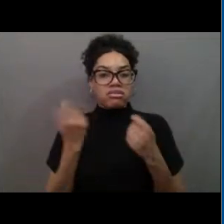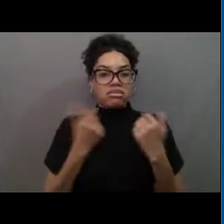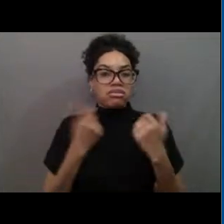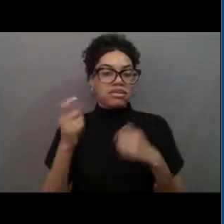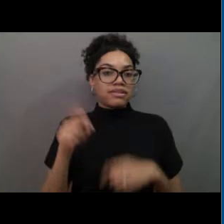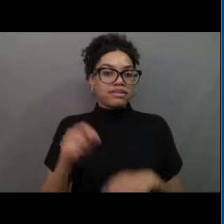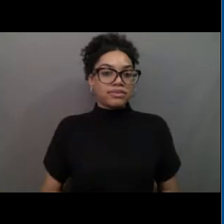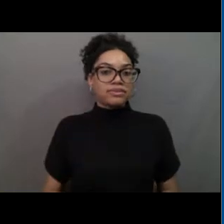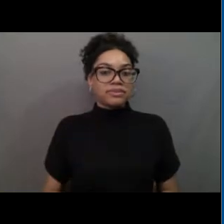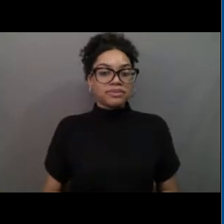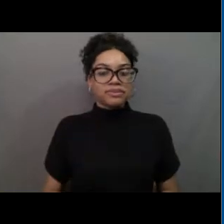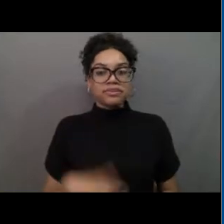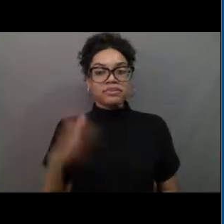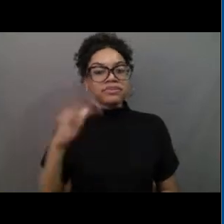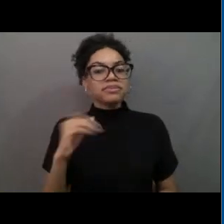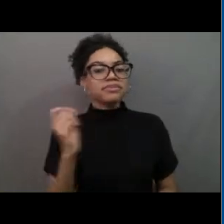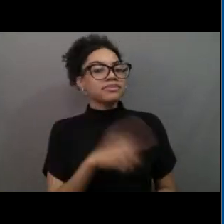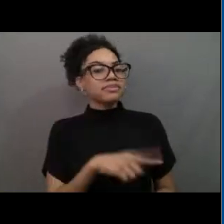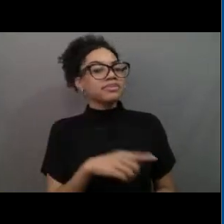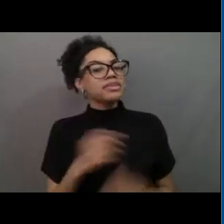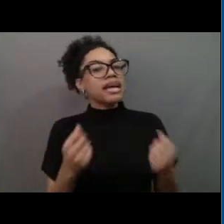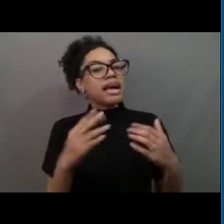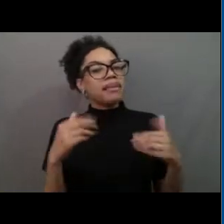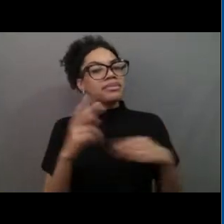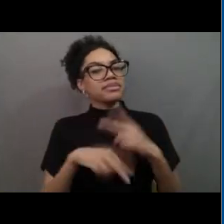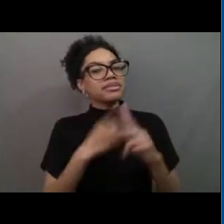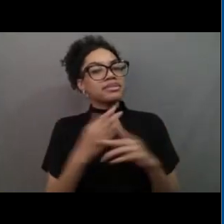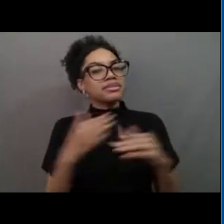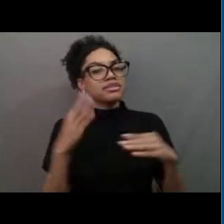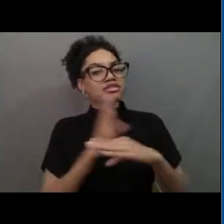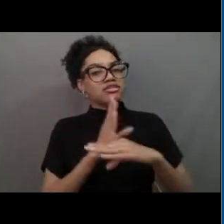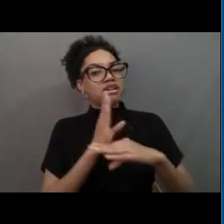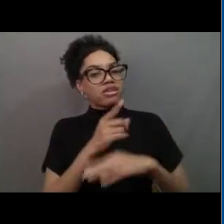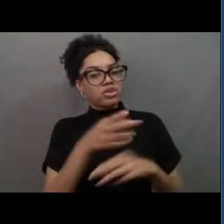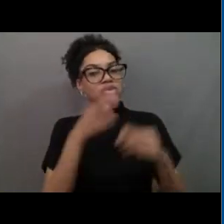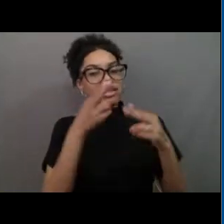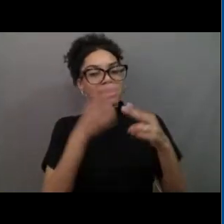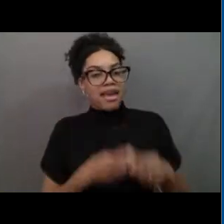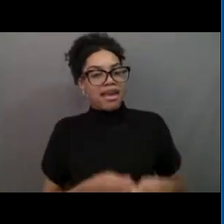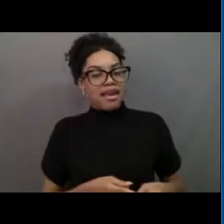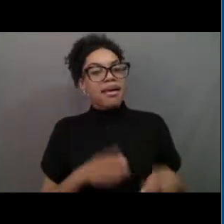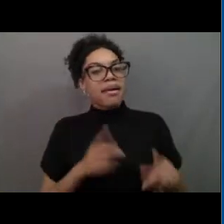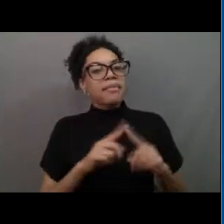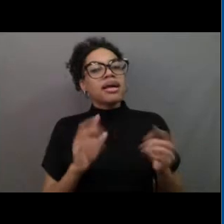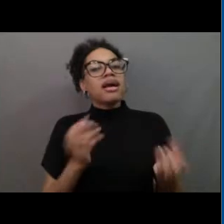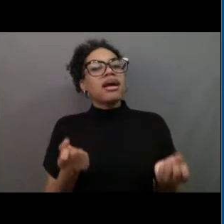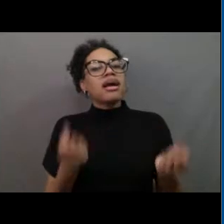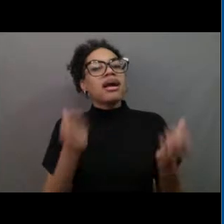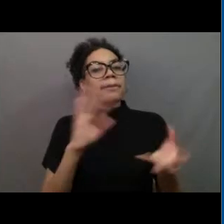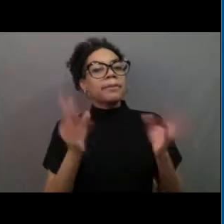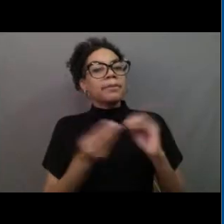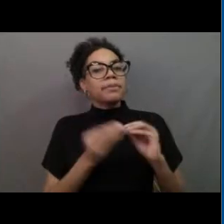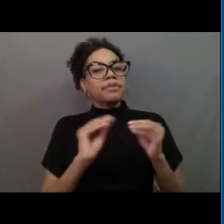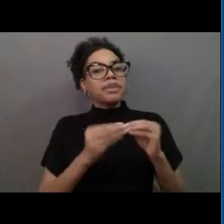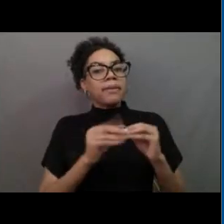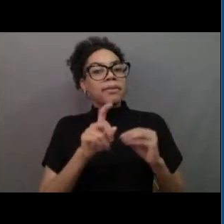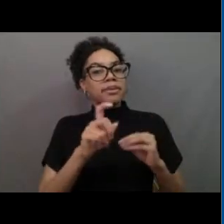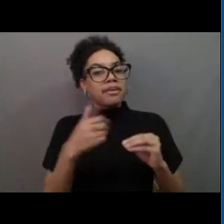And Katya asks, how many species of shark, I think you name them, but in sort of number, how many species of shark do you have on the